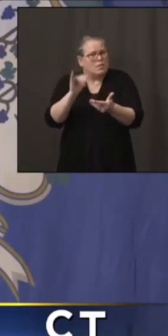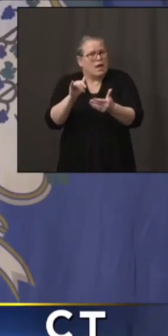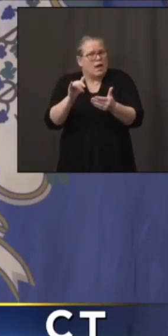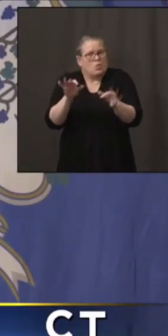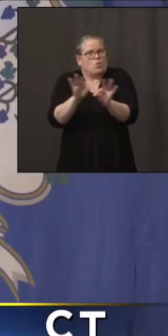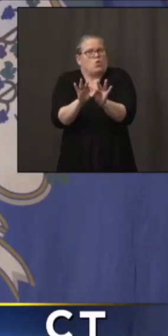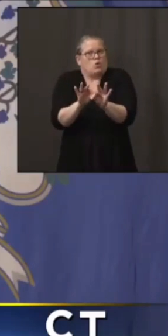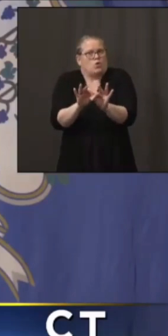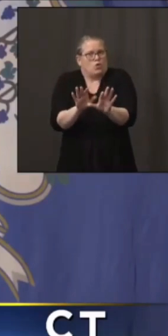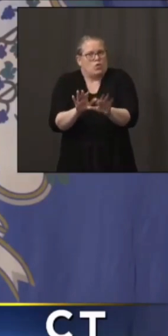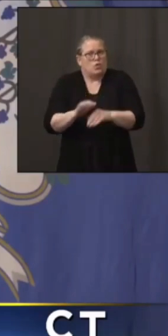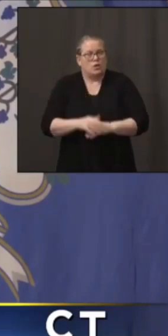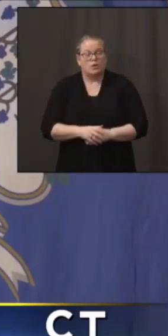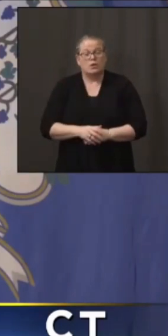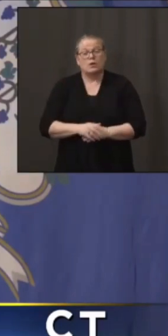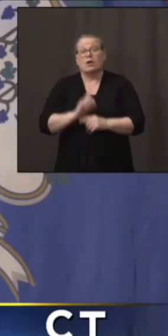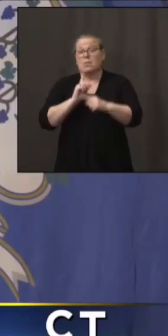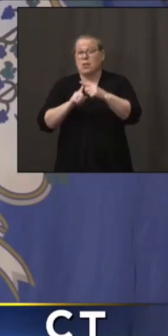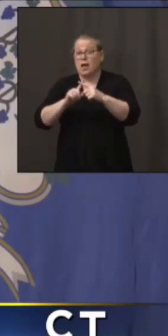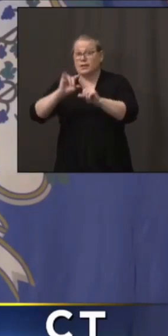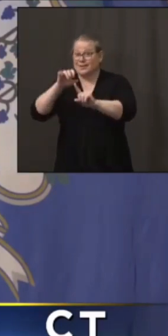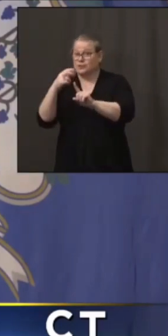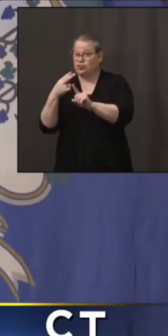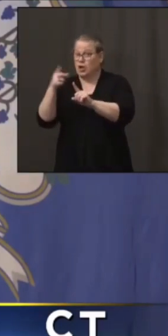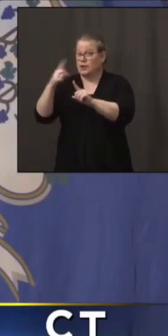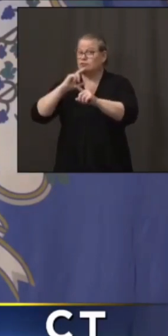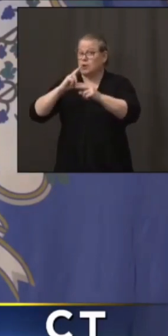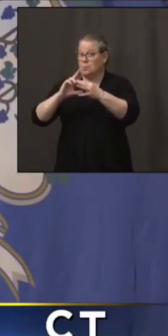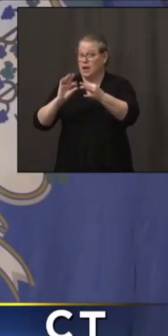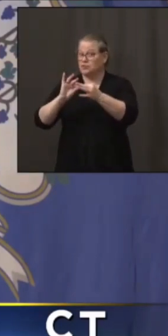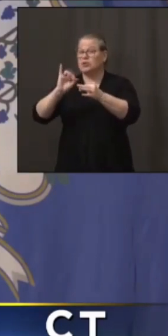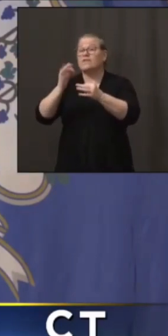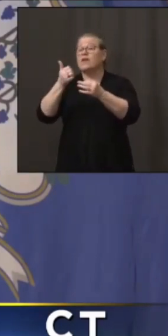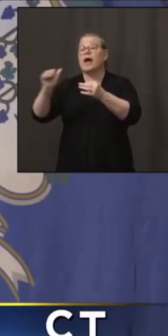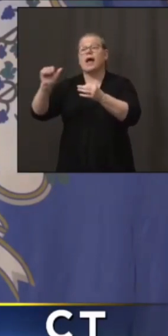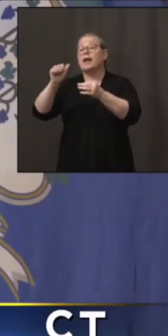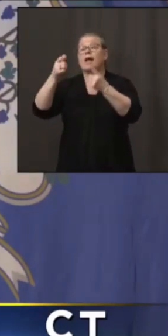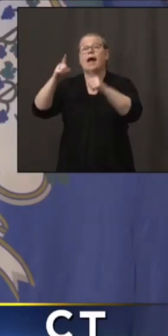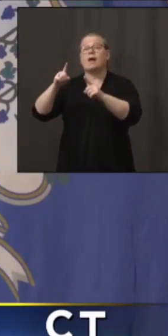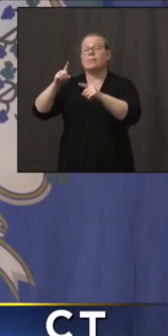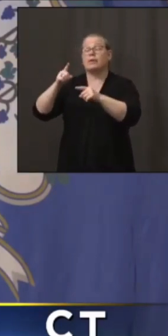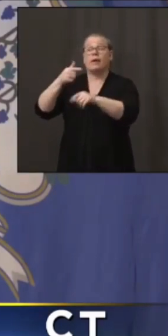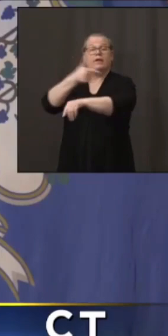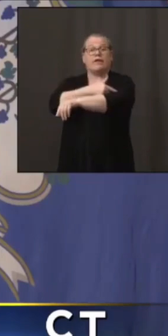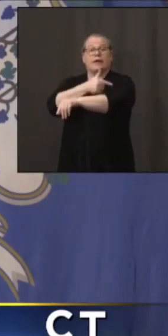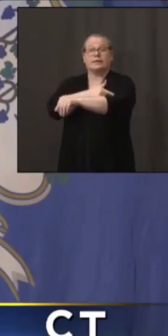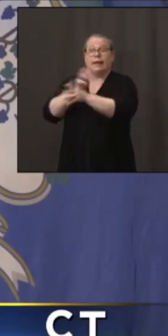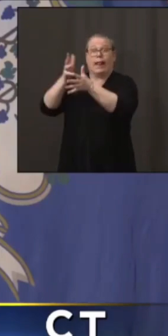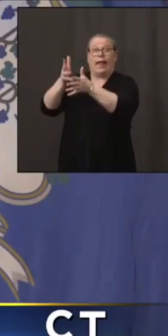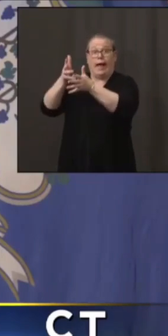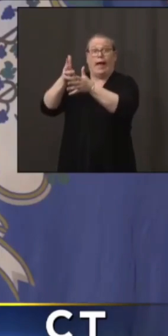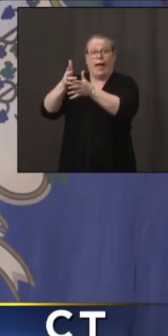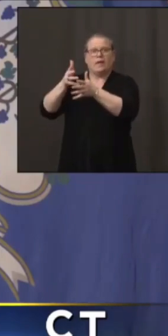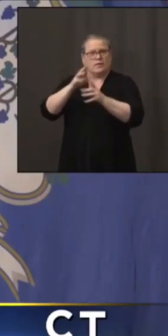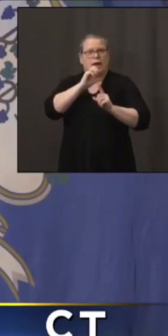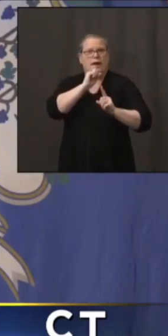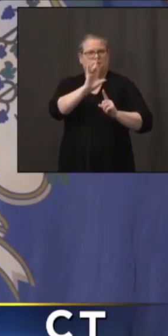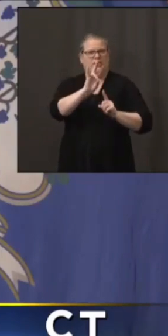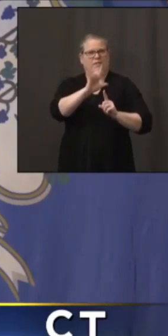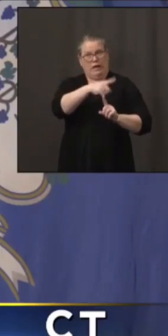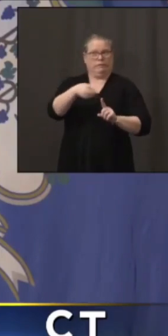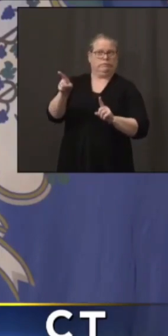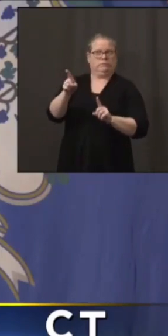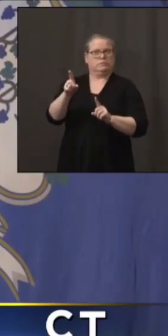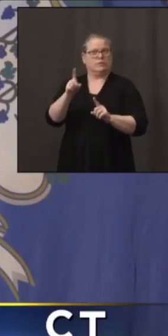any vaccine that's left over, we're going to make sure those 75-year-olds get first access to that. I think we've got a